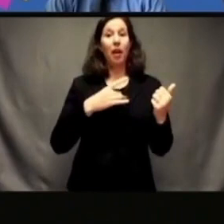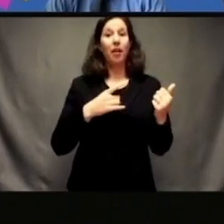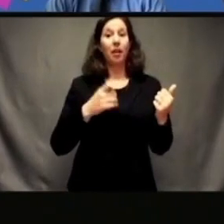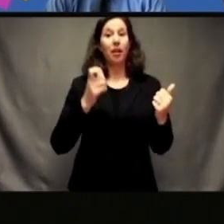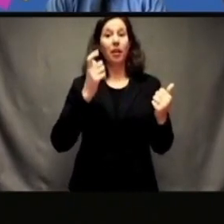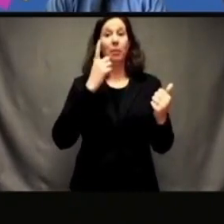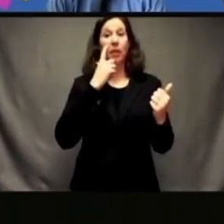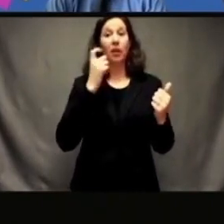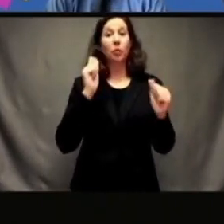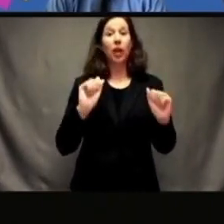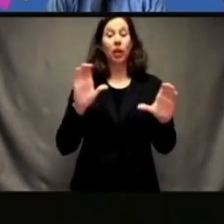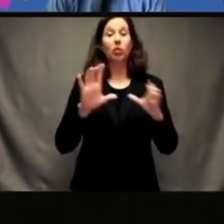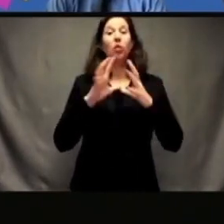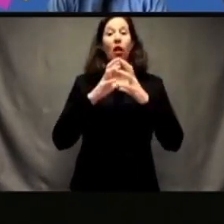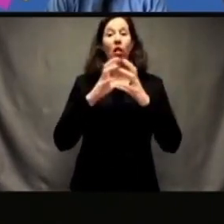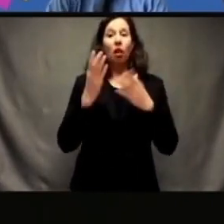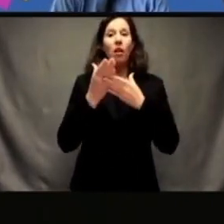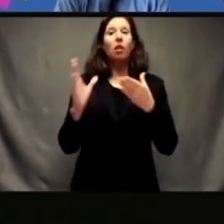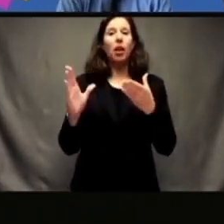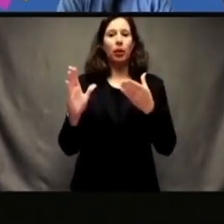we can do a lot of things.